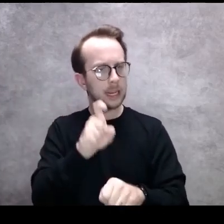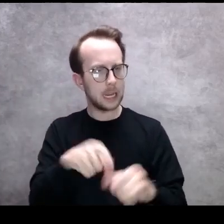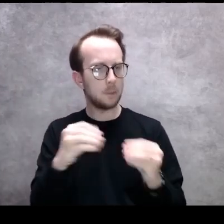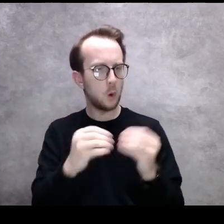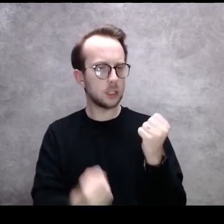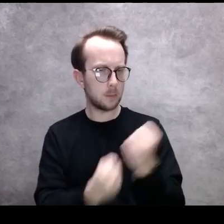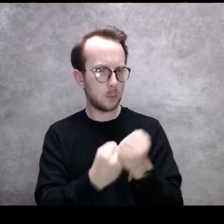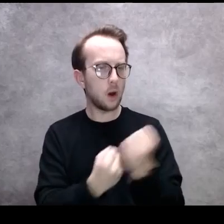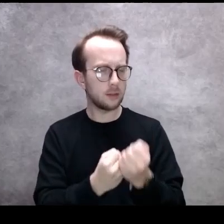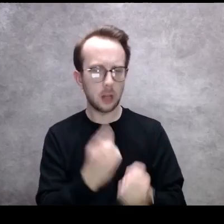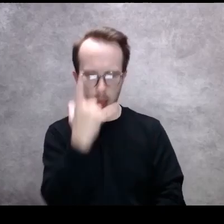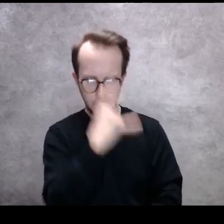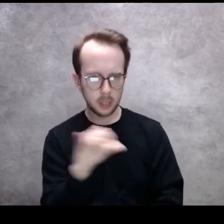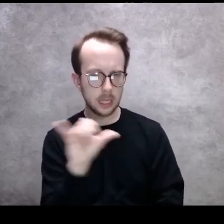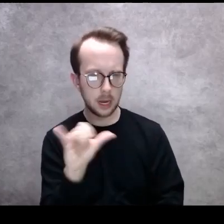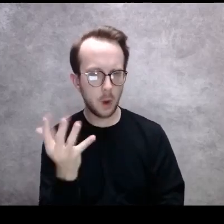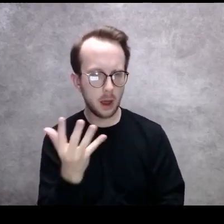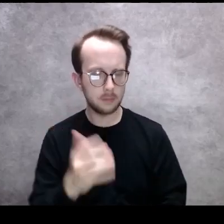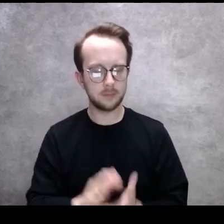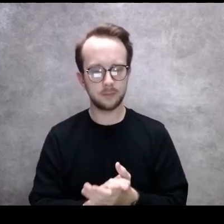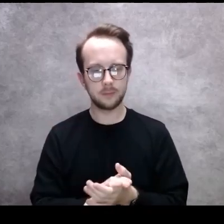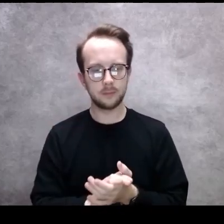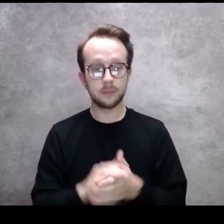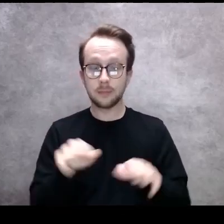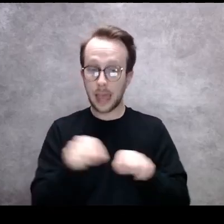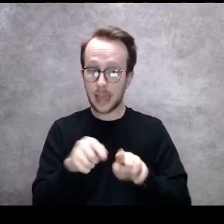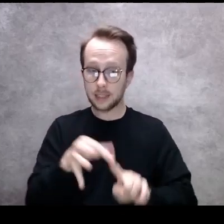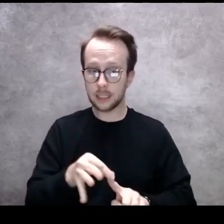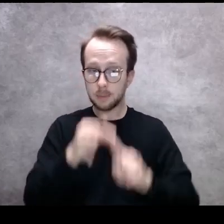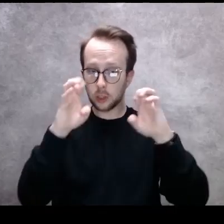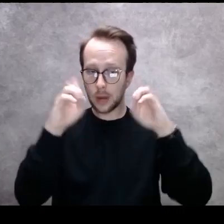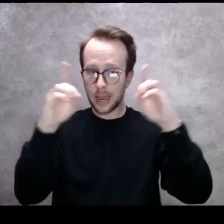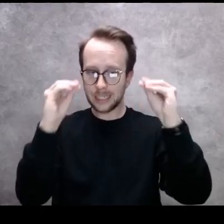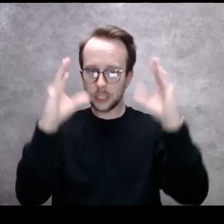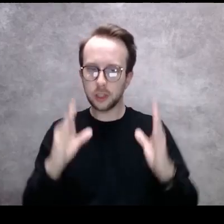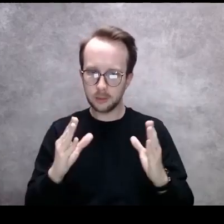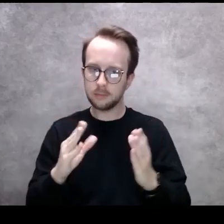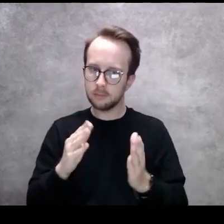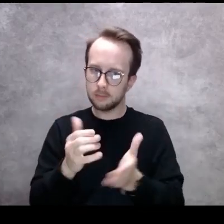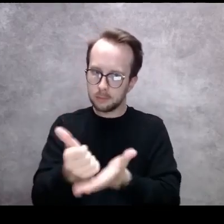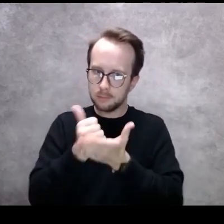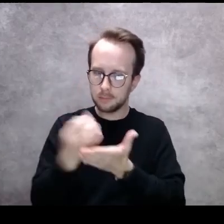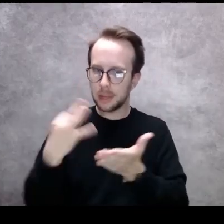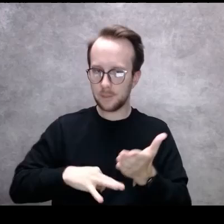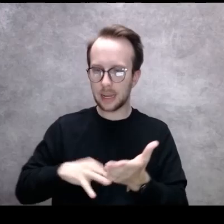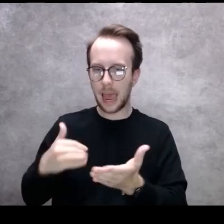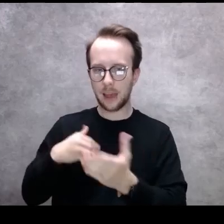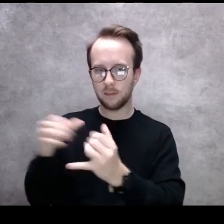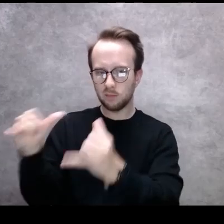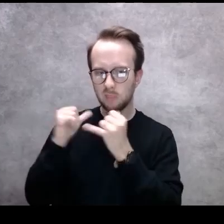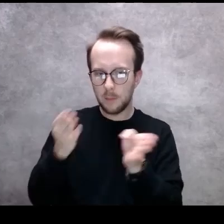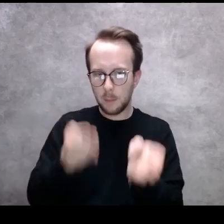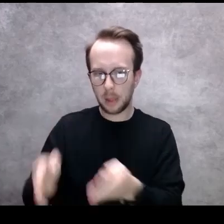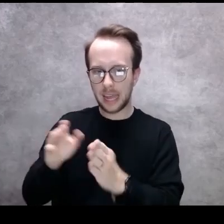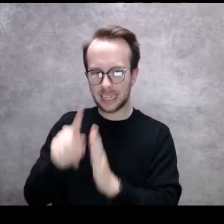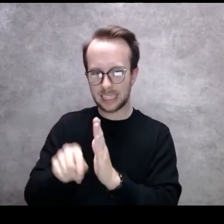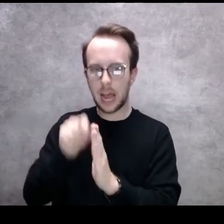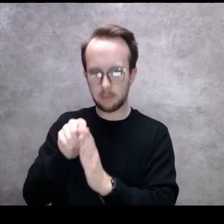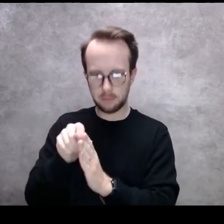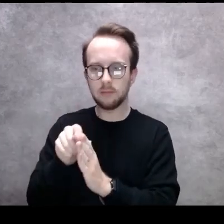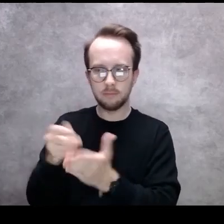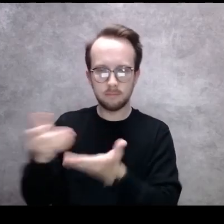like. As a special education teacher, it's often helpful to have common planning time with general education teachers to plan